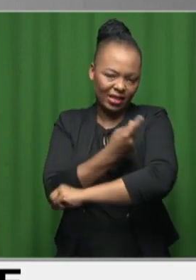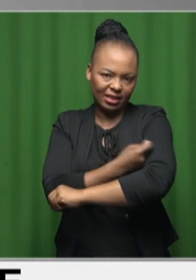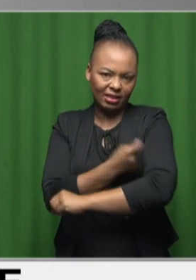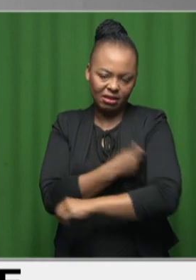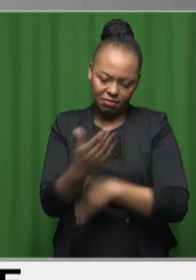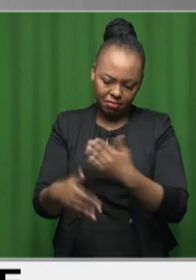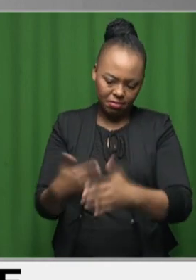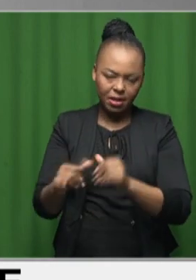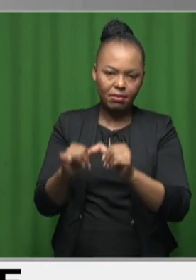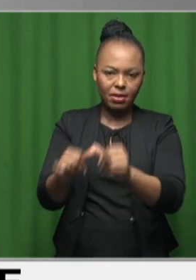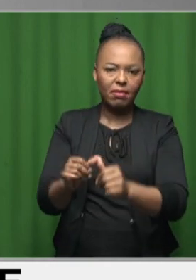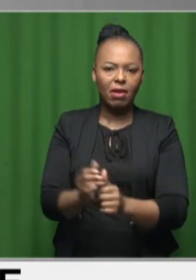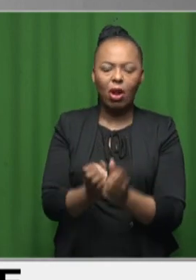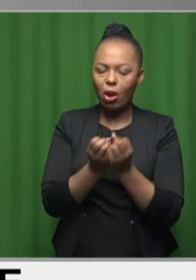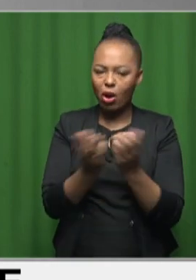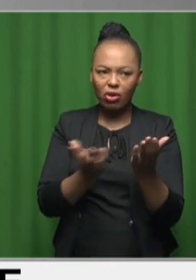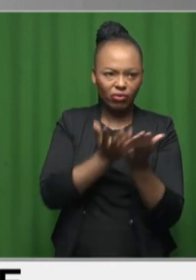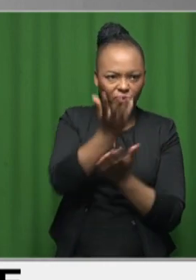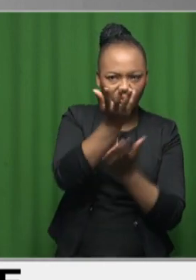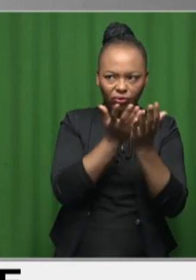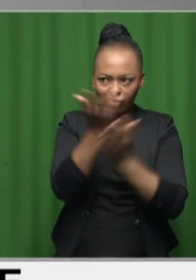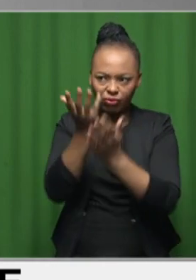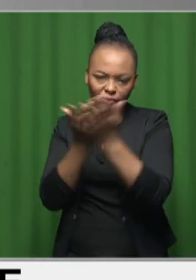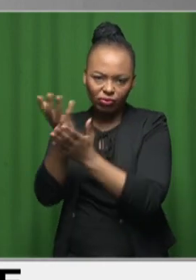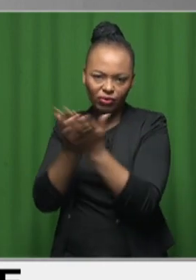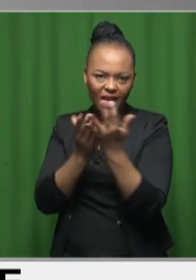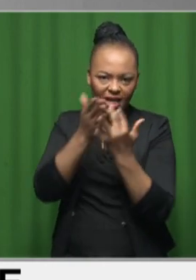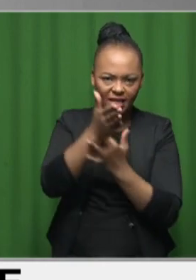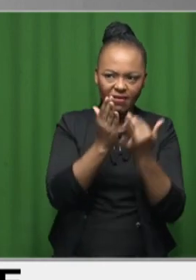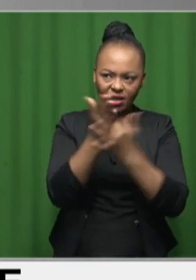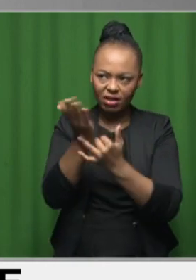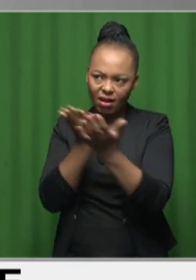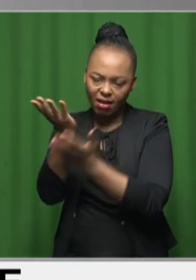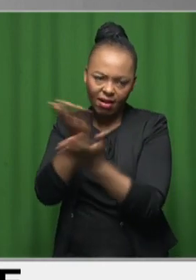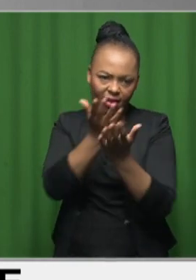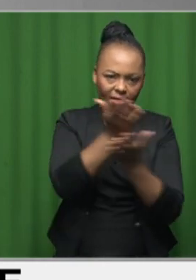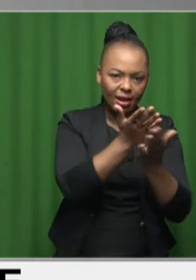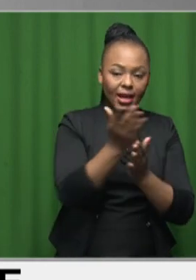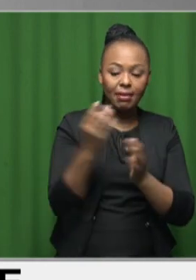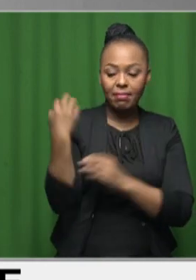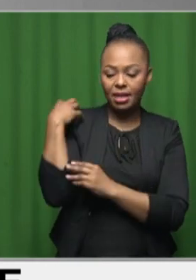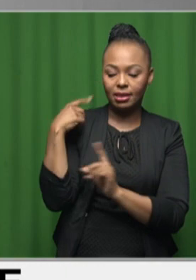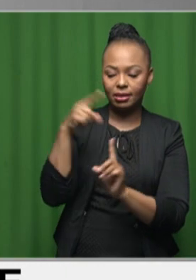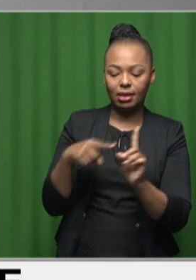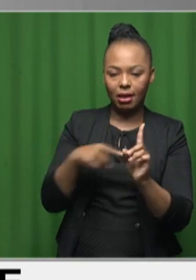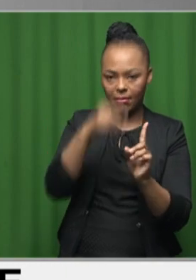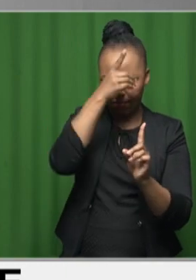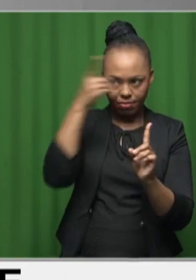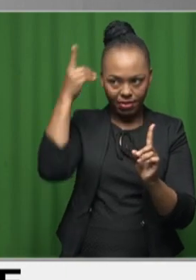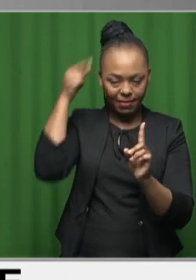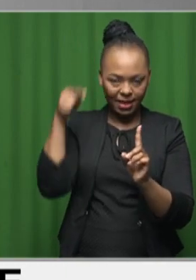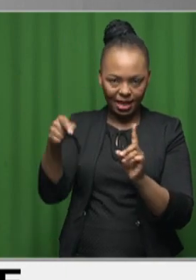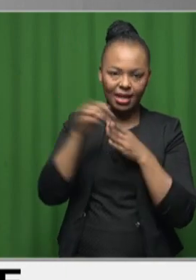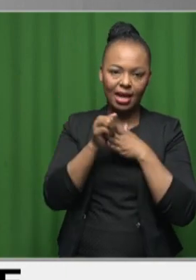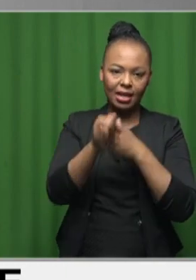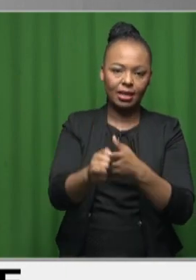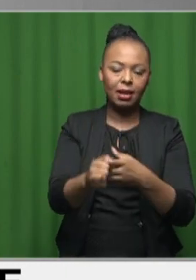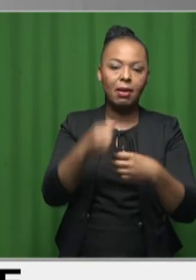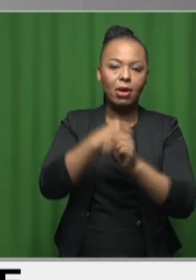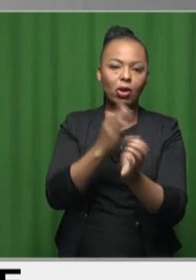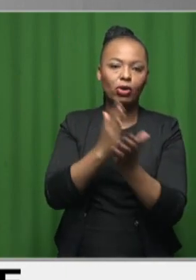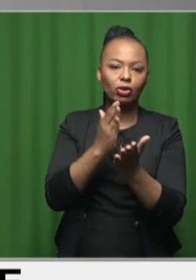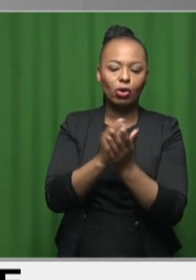of interventions that we are having as the department, and the minister is leading in terms of this, to ensure that the OBP has